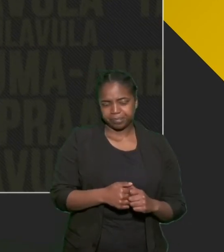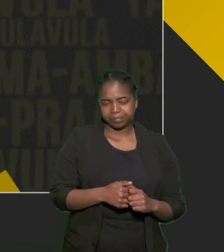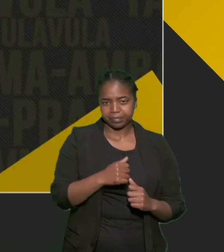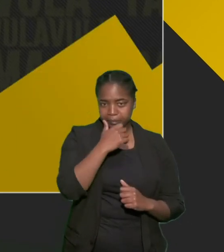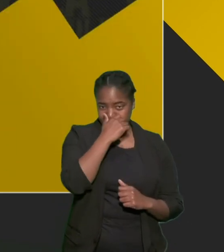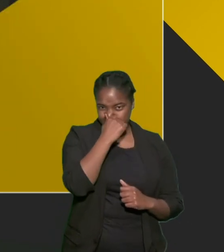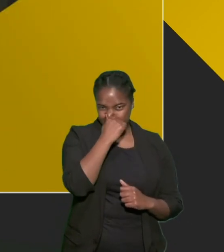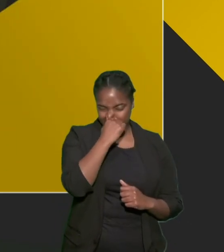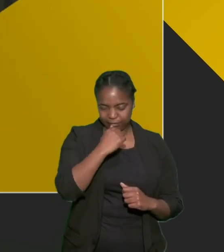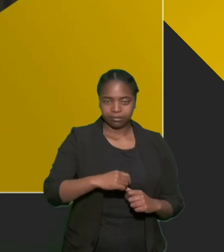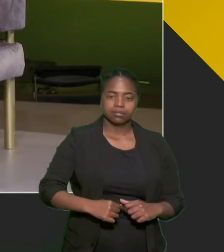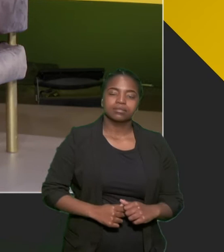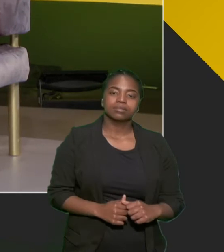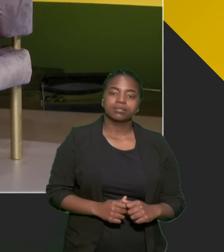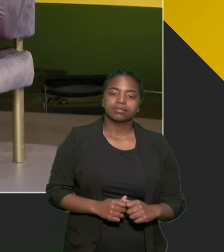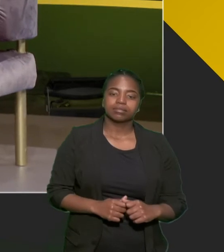Zimbabwe.